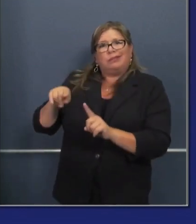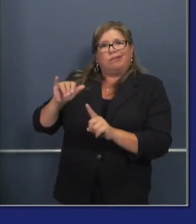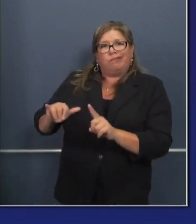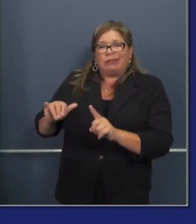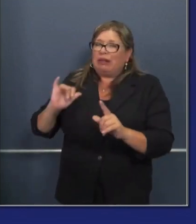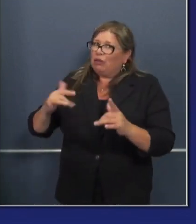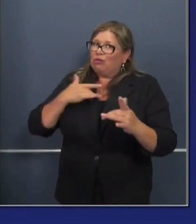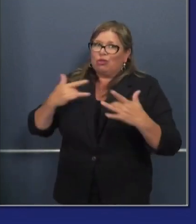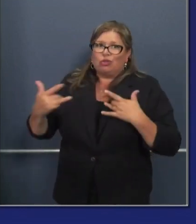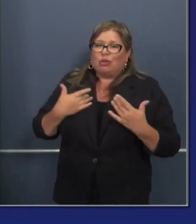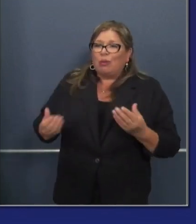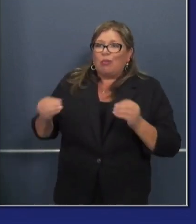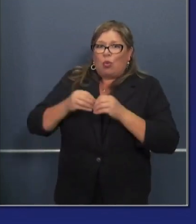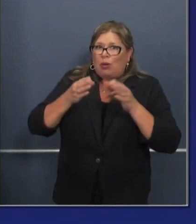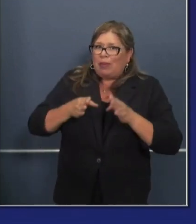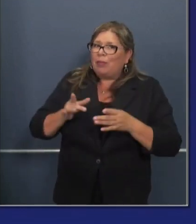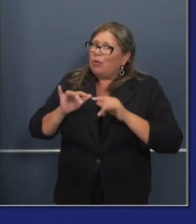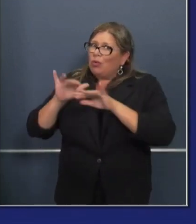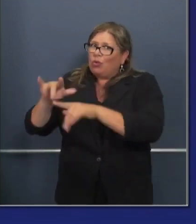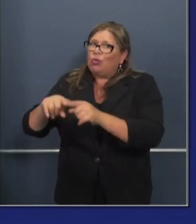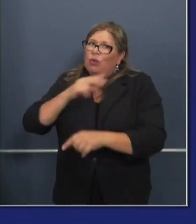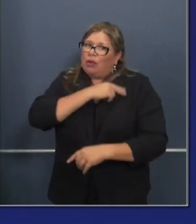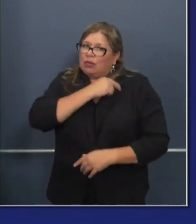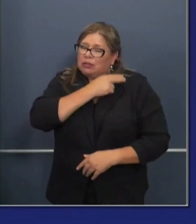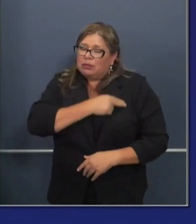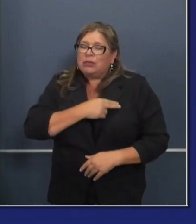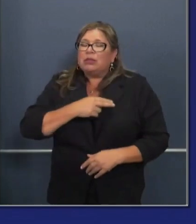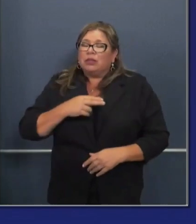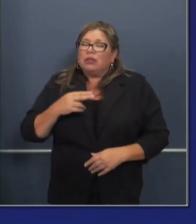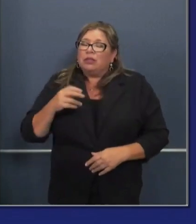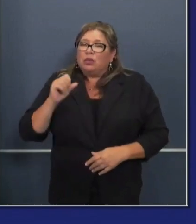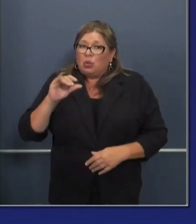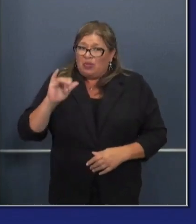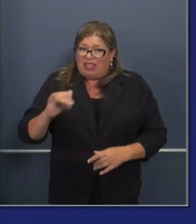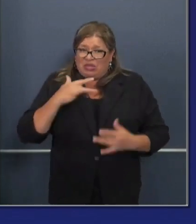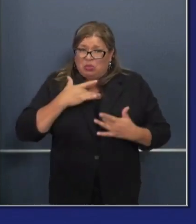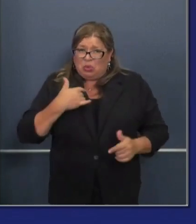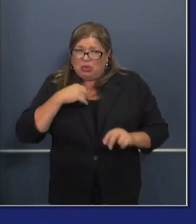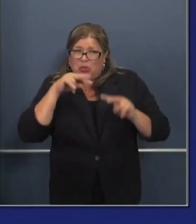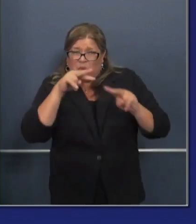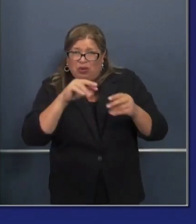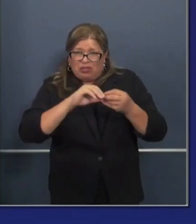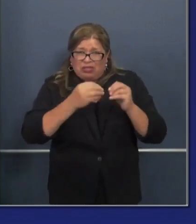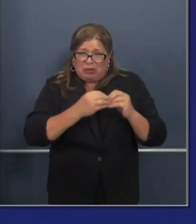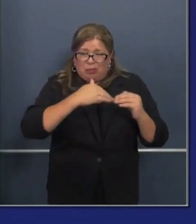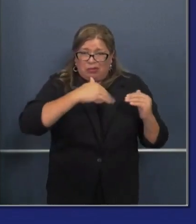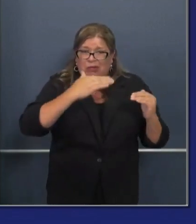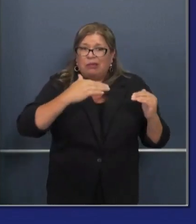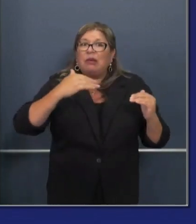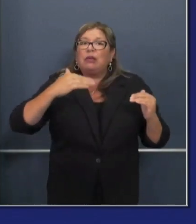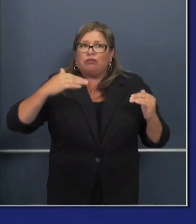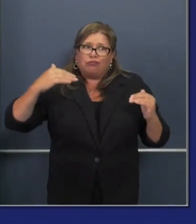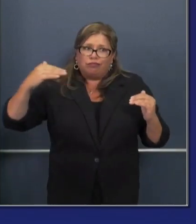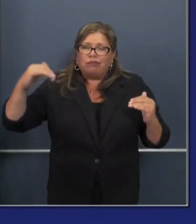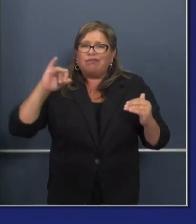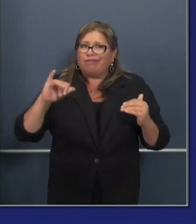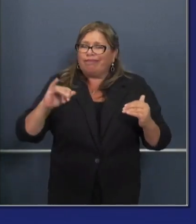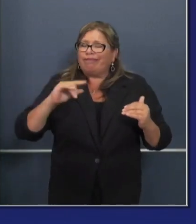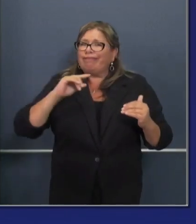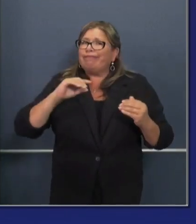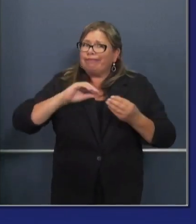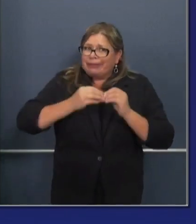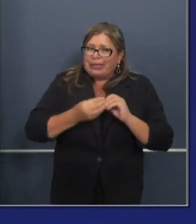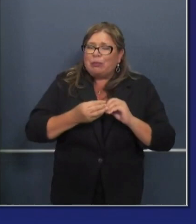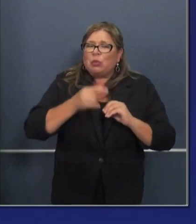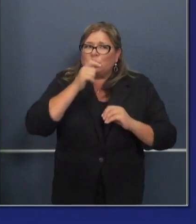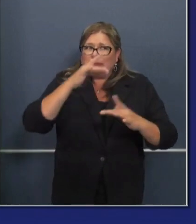just because of increased testing, but actually becoming increased number of hospitalizations, and in the